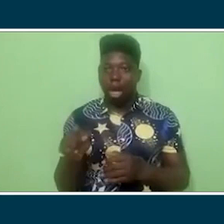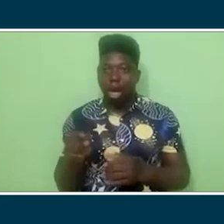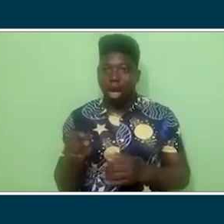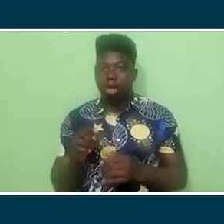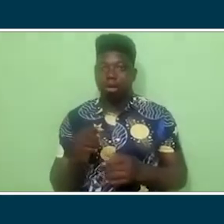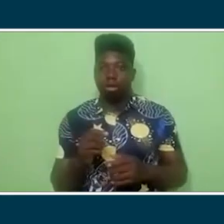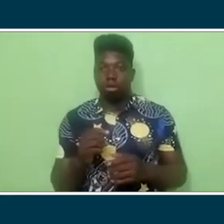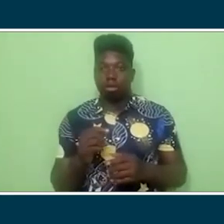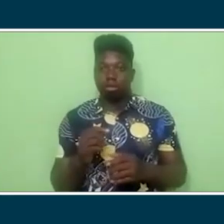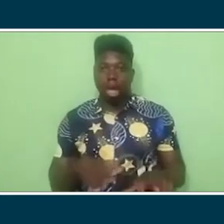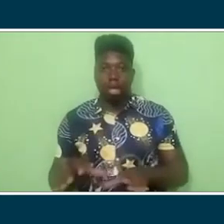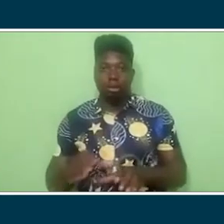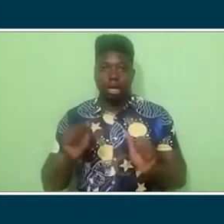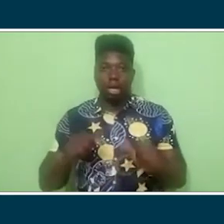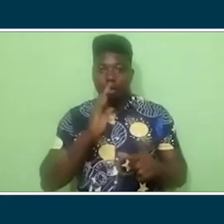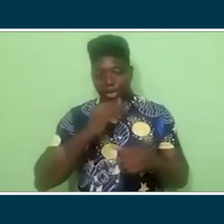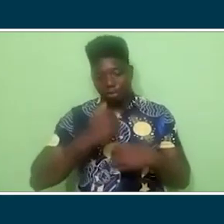made.